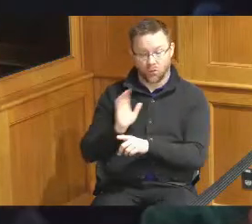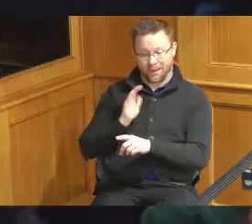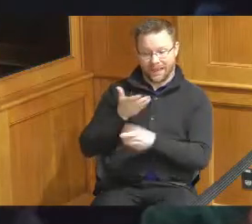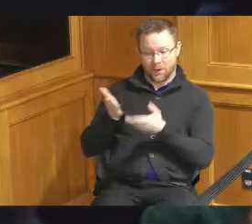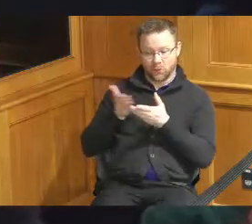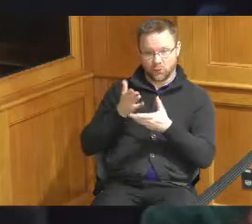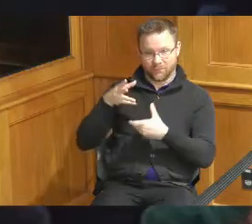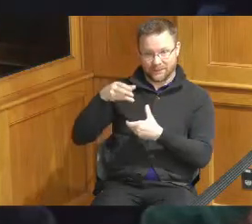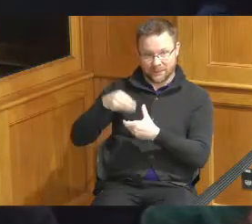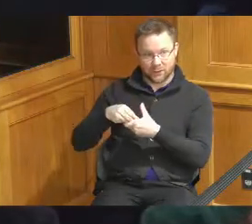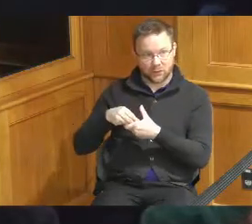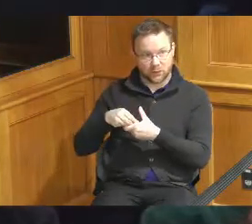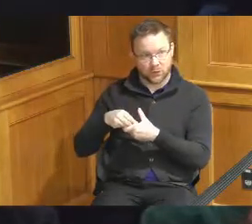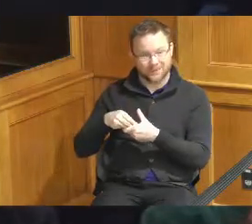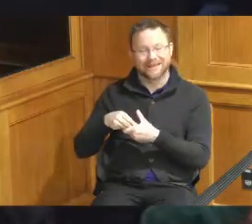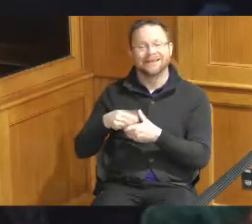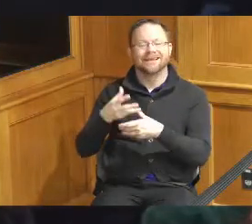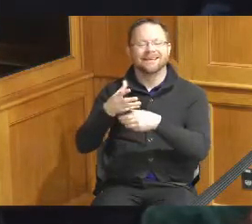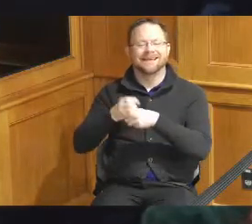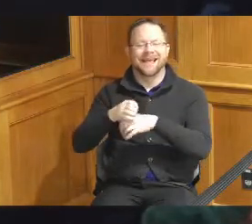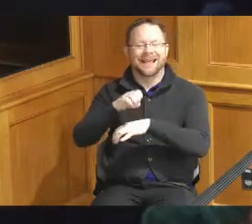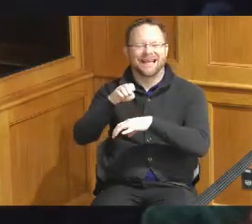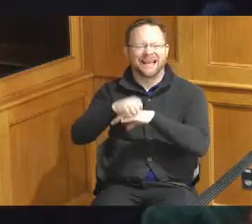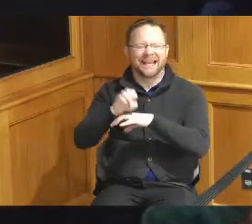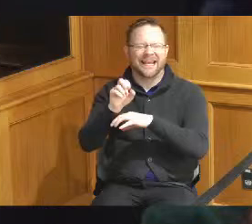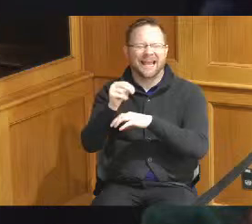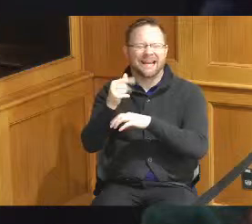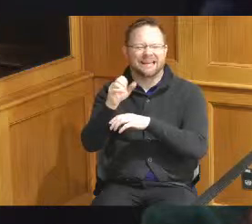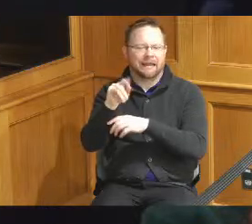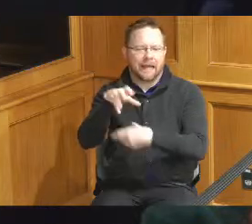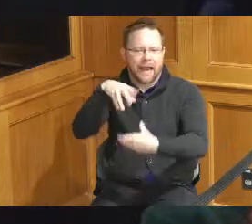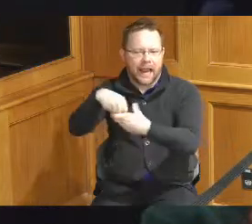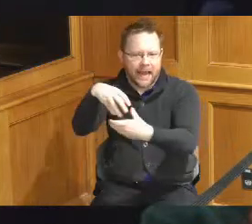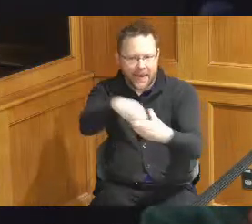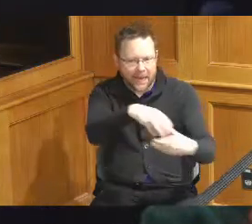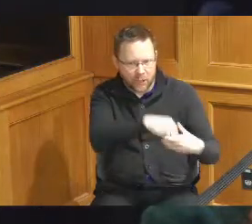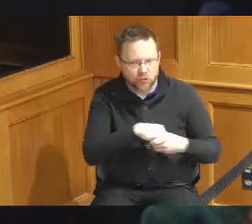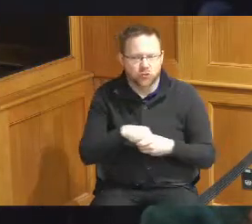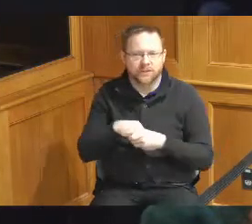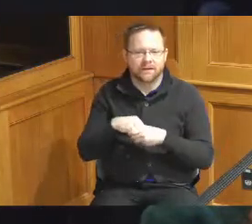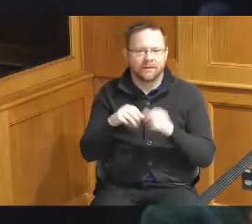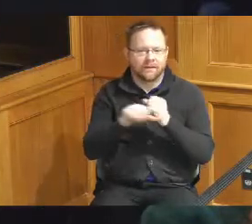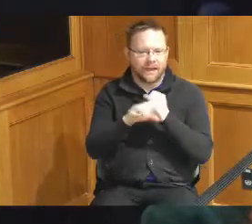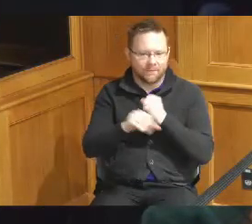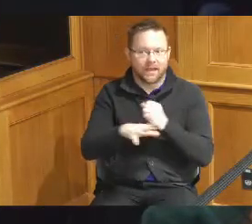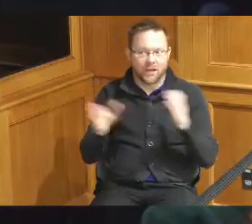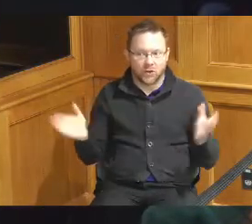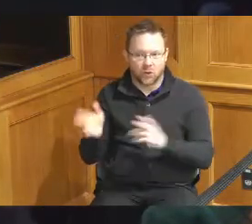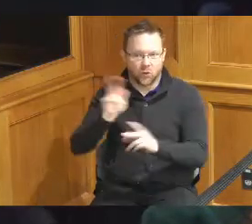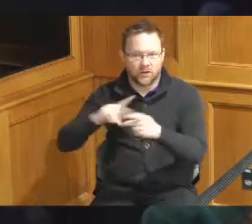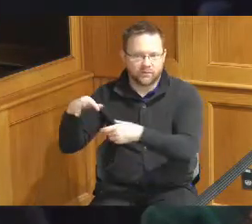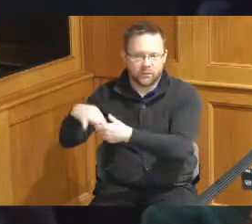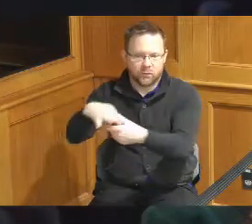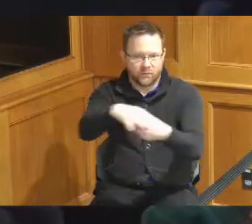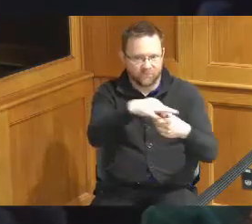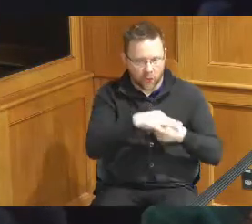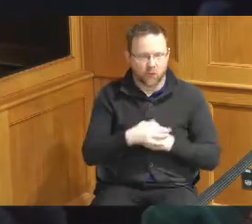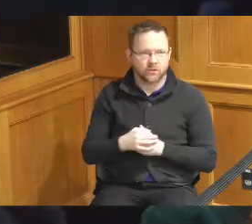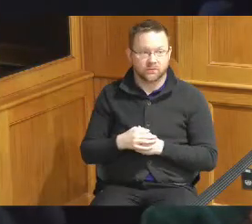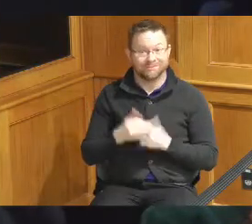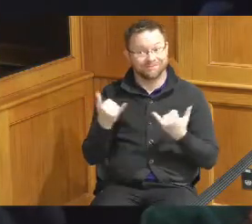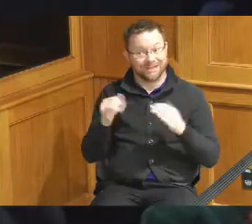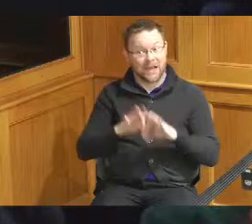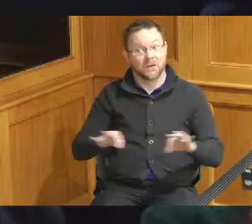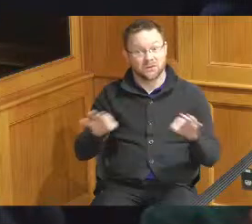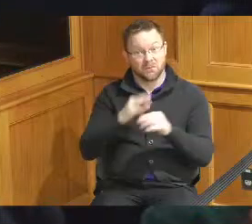service will be the Get Engaged campaign to get out the vote this year. which is a very important year to get